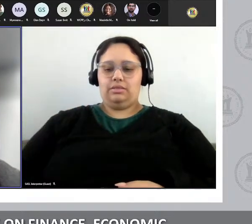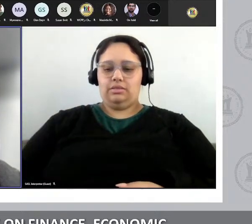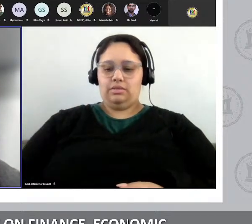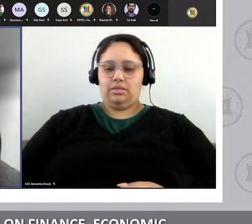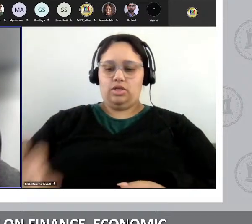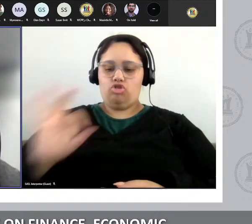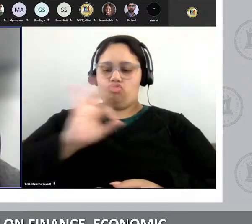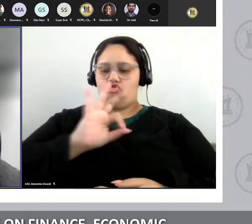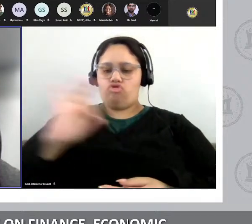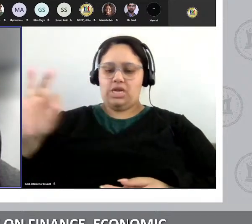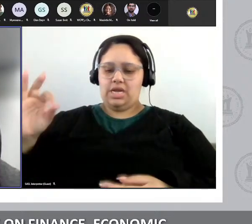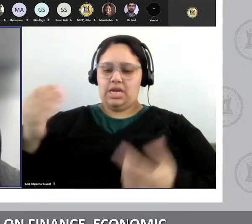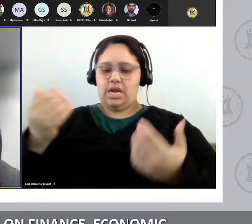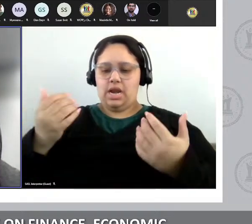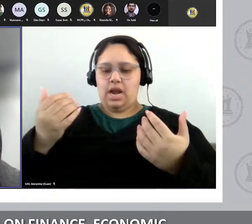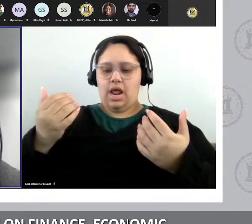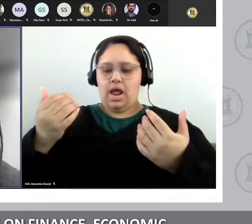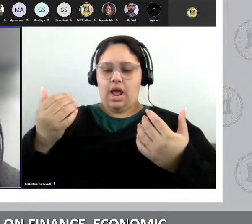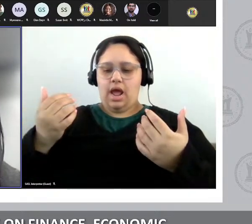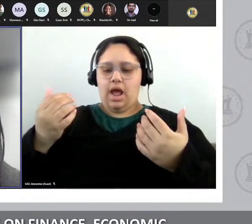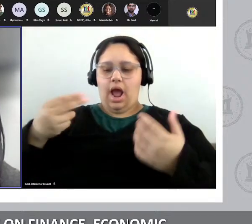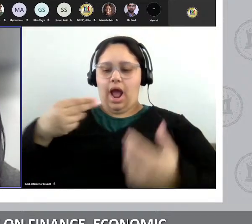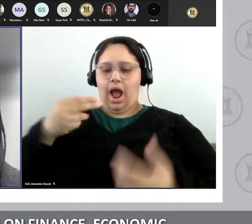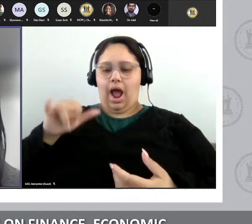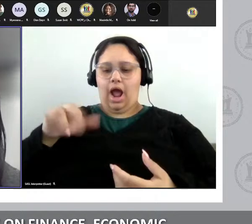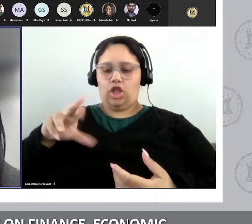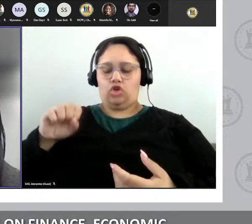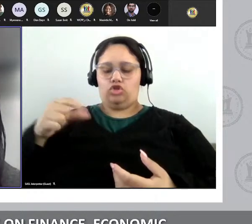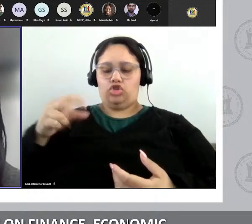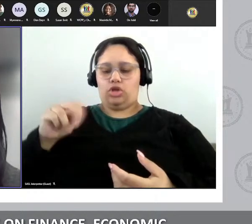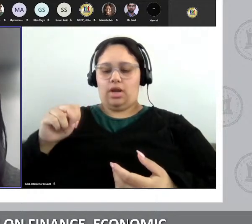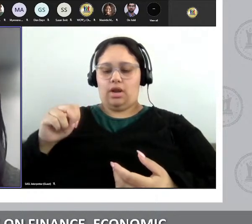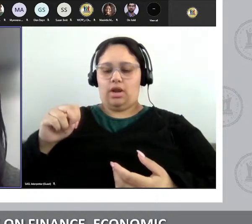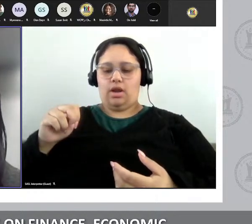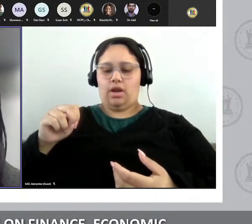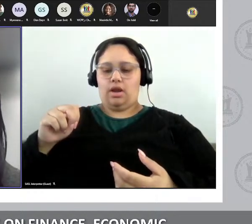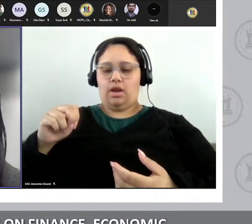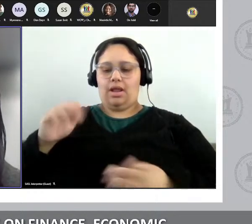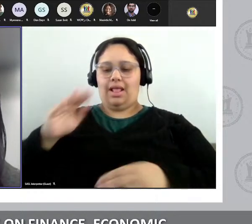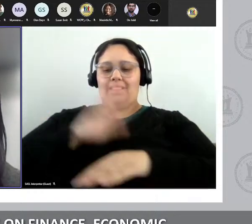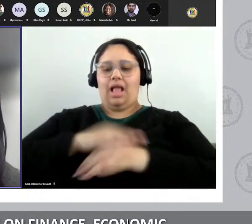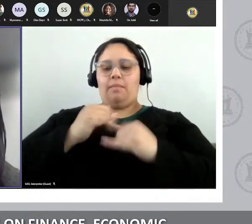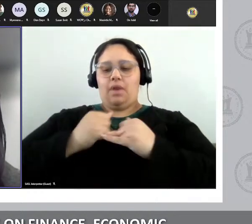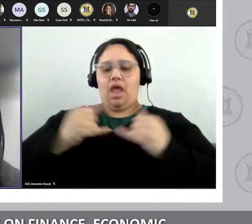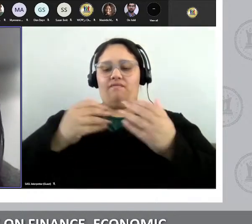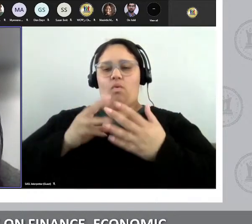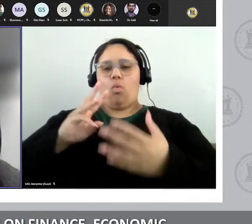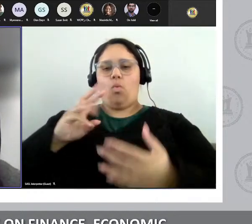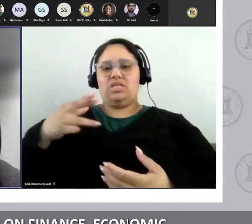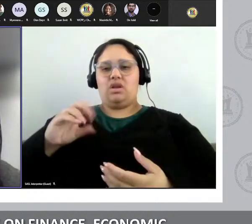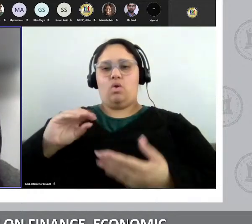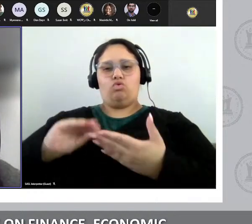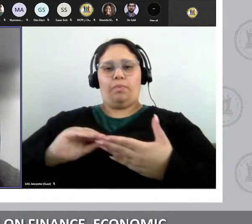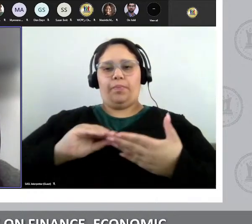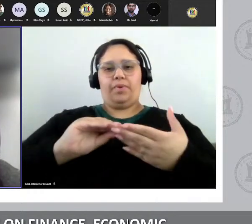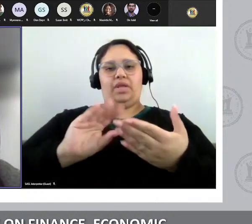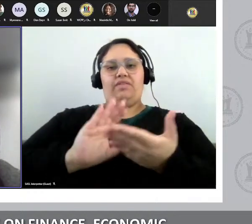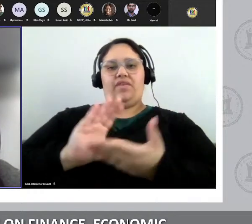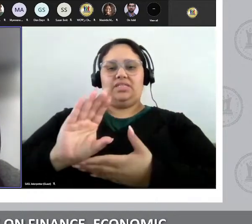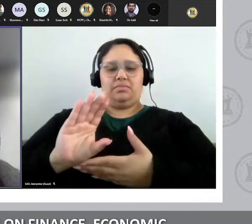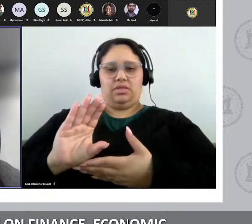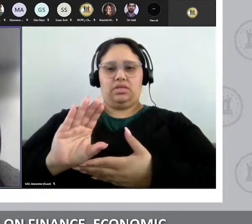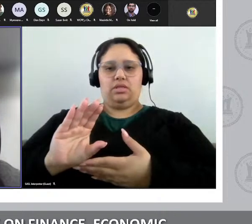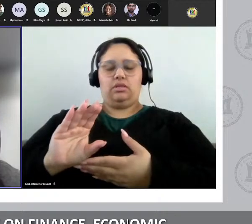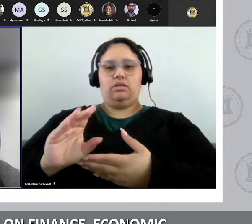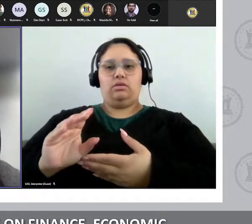green hydrogen deal, what is the timeline for Westgro in terms of bringing this investment into fruition?